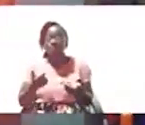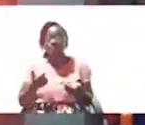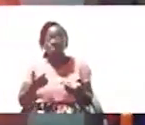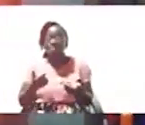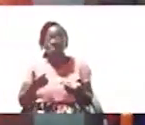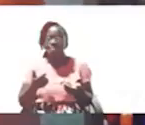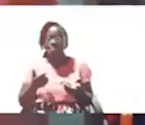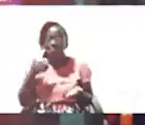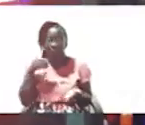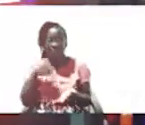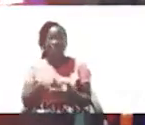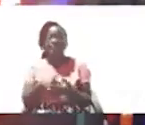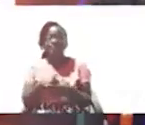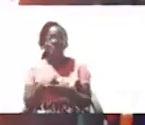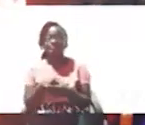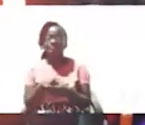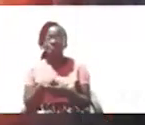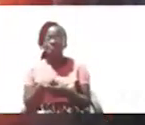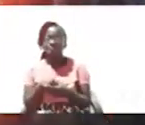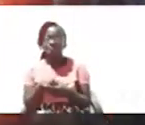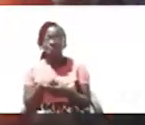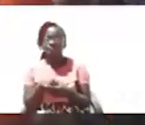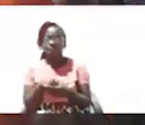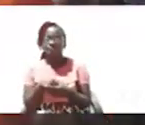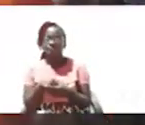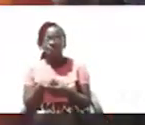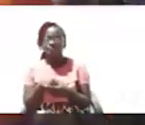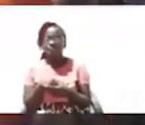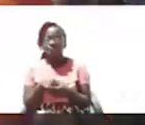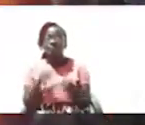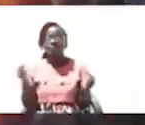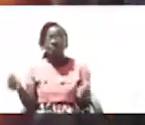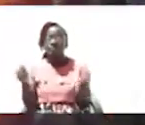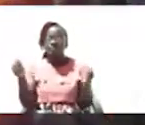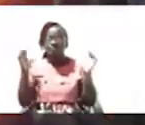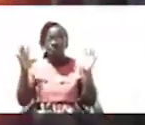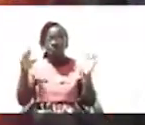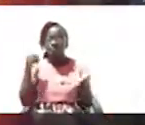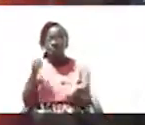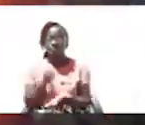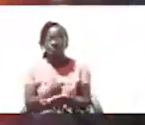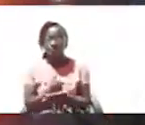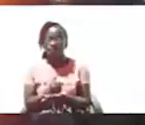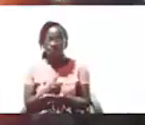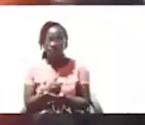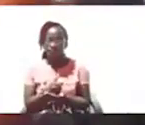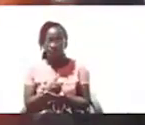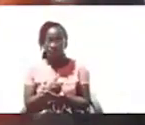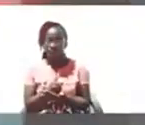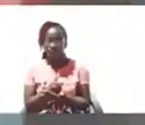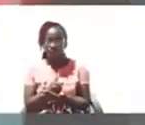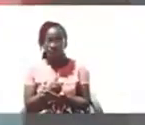life, it will be his. Oh, hallelujah. Amen.